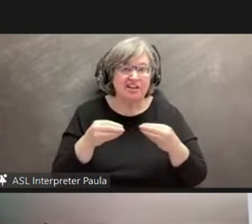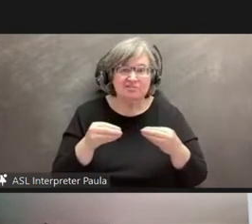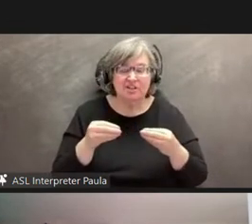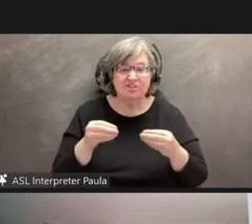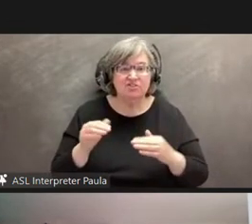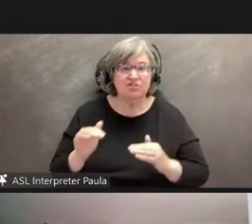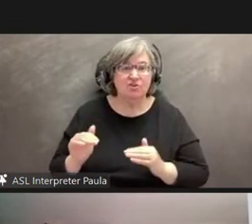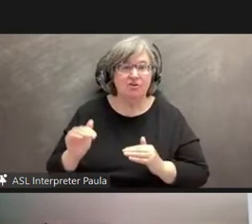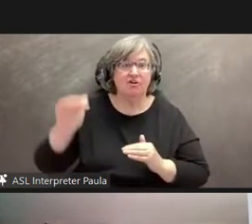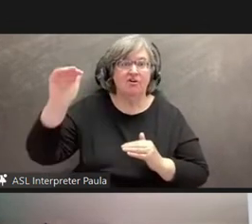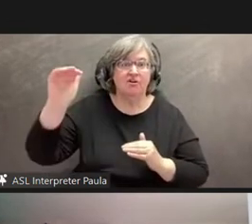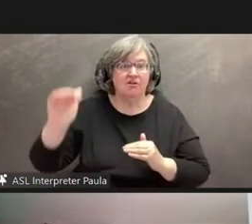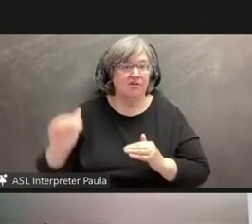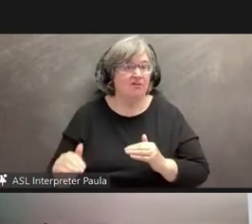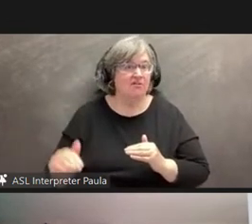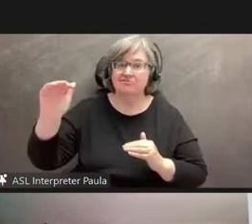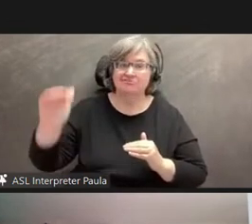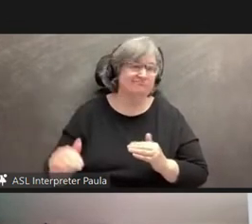up or down,